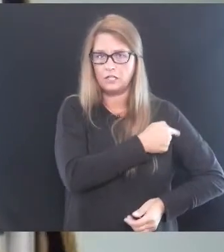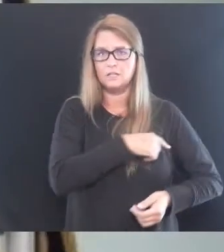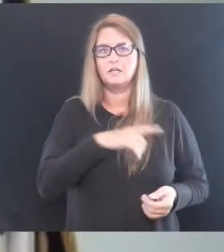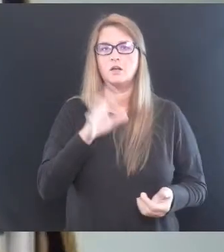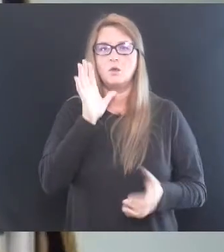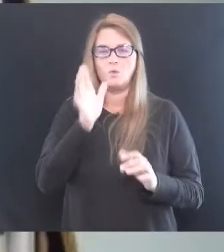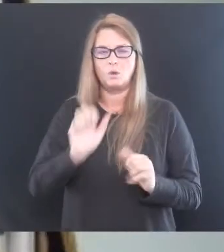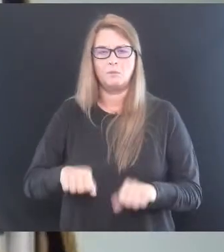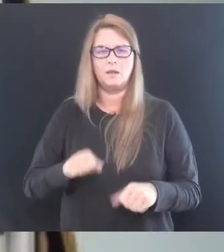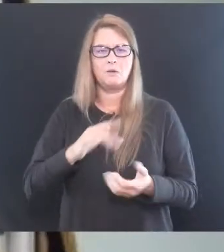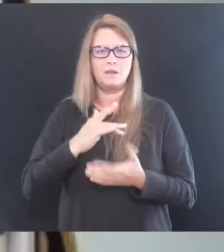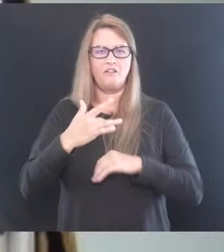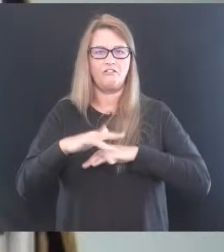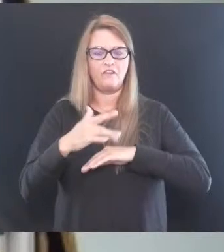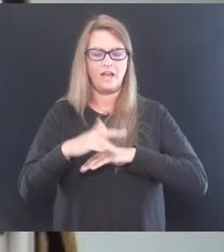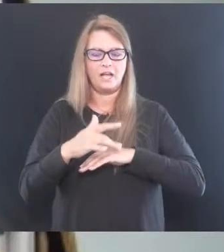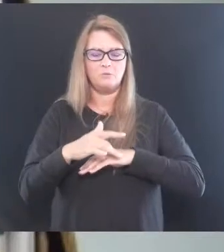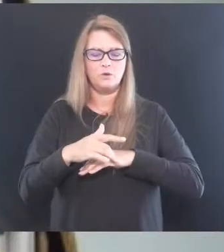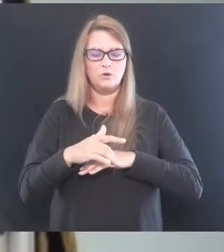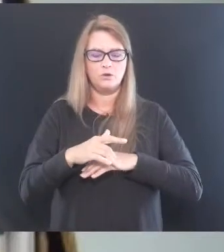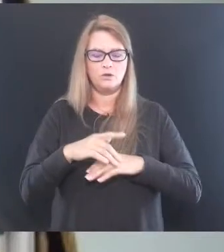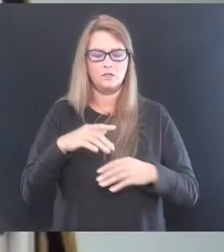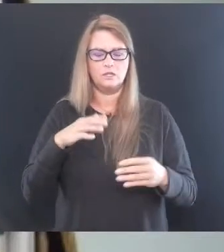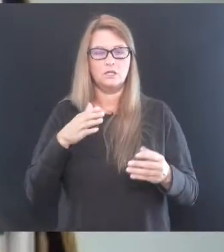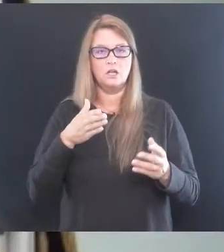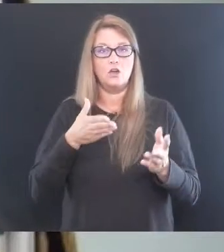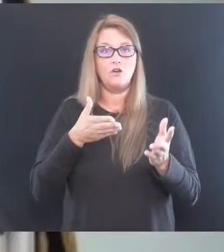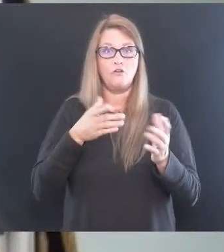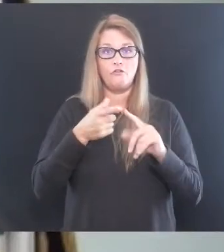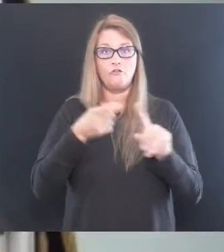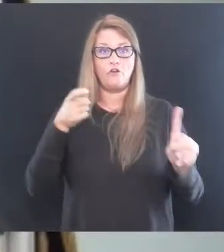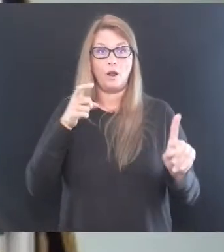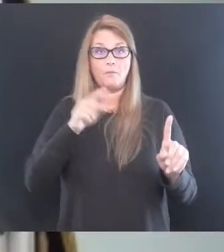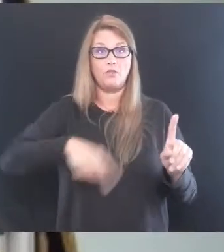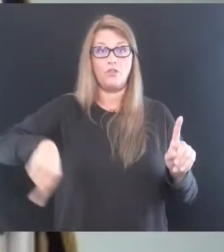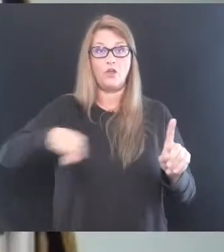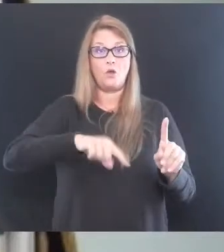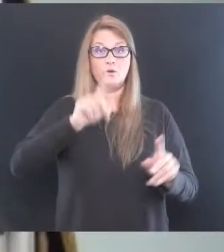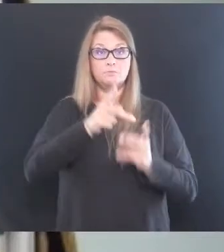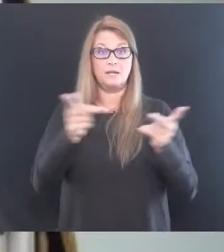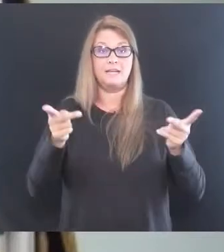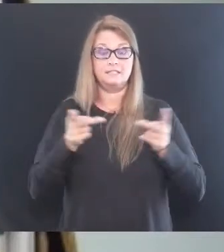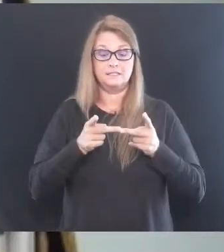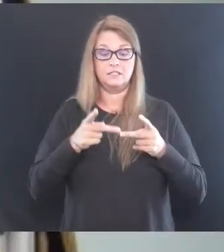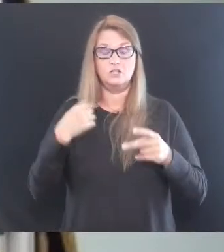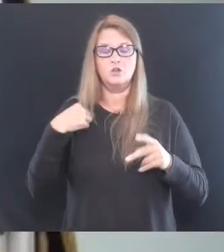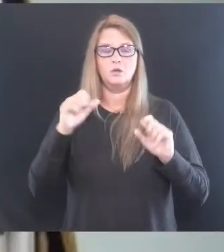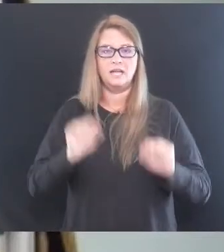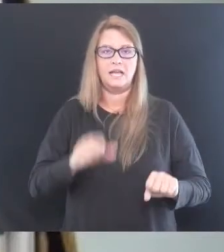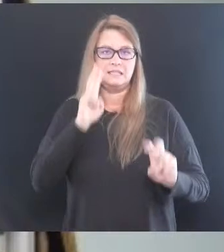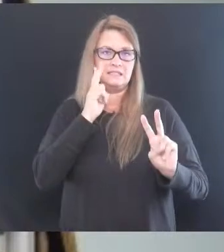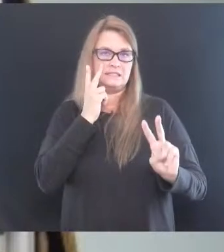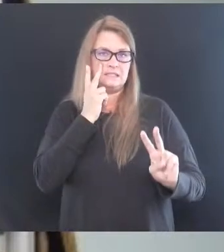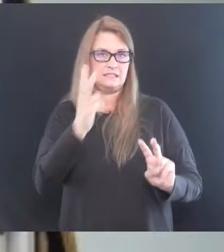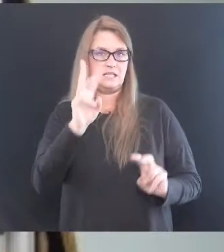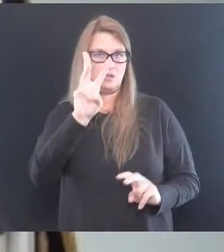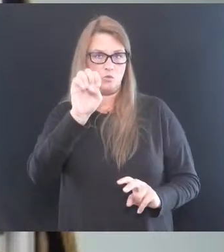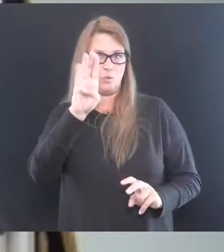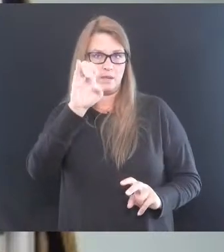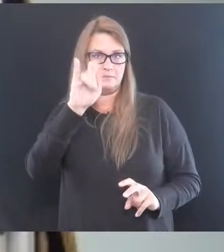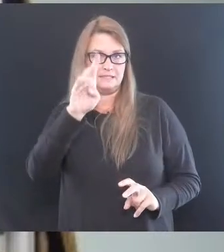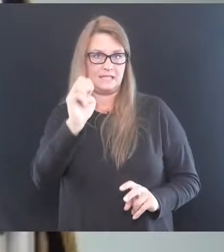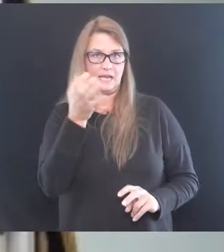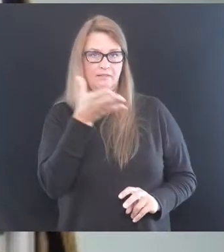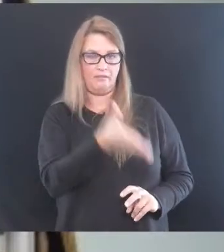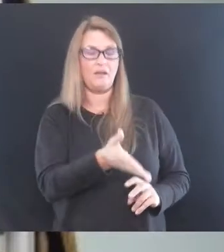be available to you through those providers. If not, go to the DHHR website. There is information